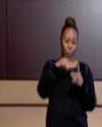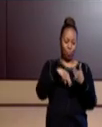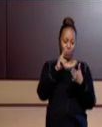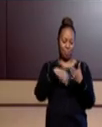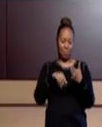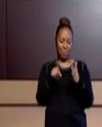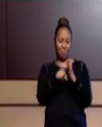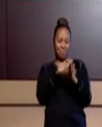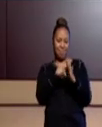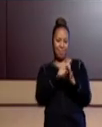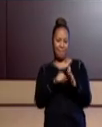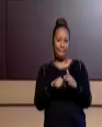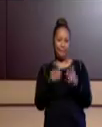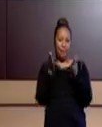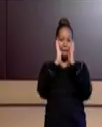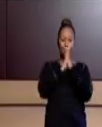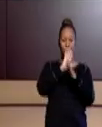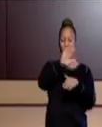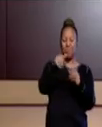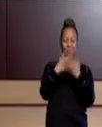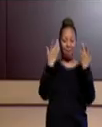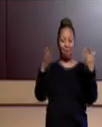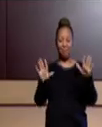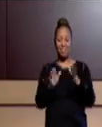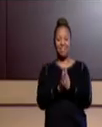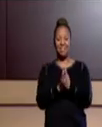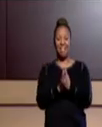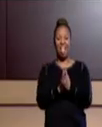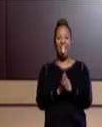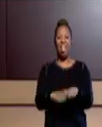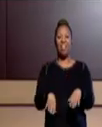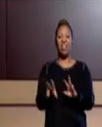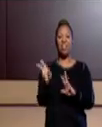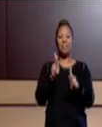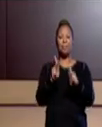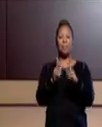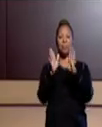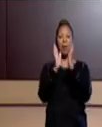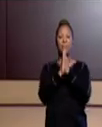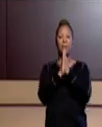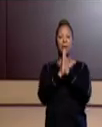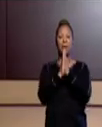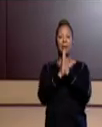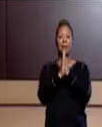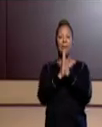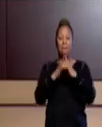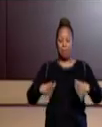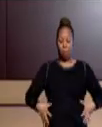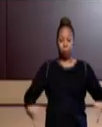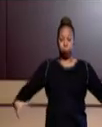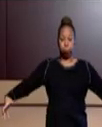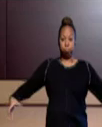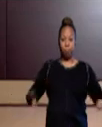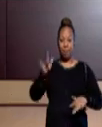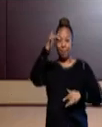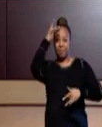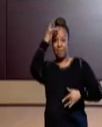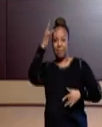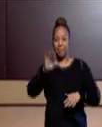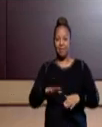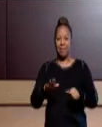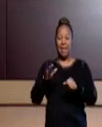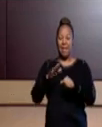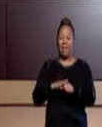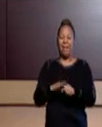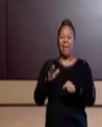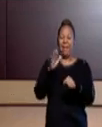the comments. Prayer will wrap all this up. There are some people that are praying, but they are fat, overweight. They got diabetes,